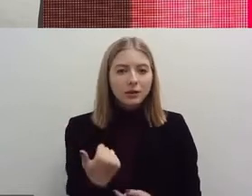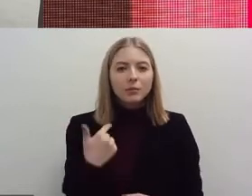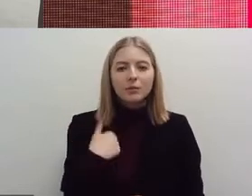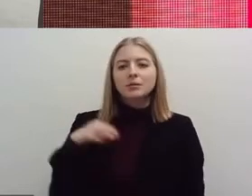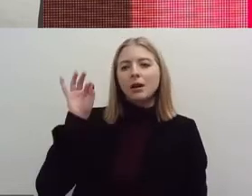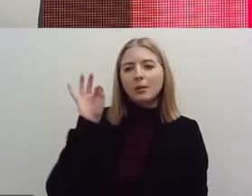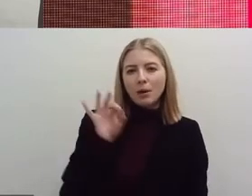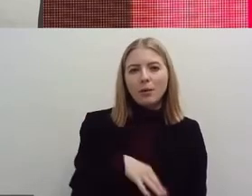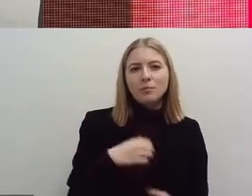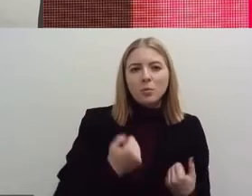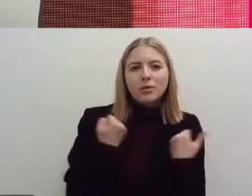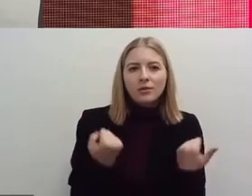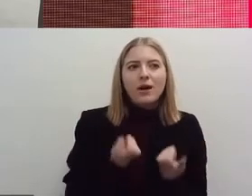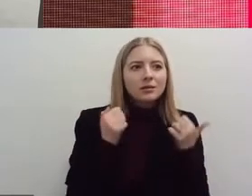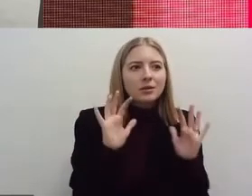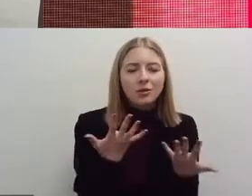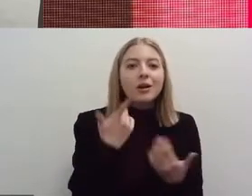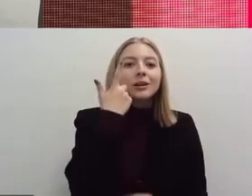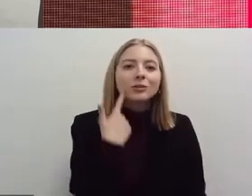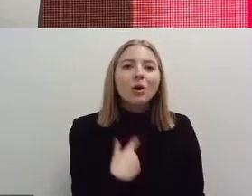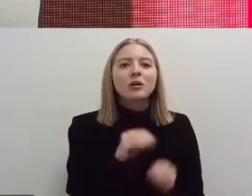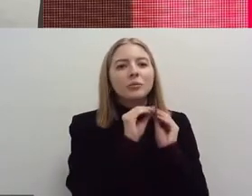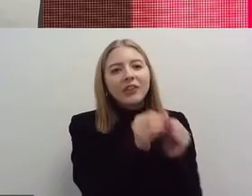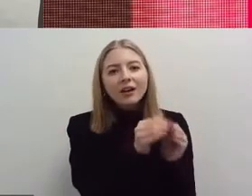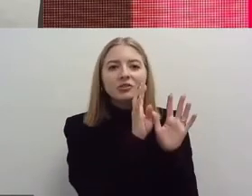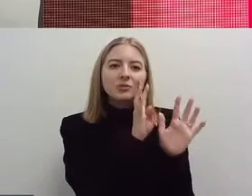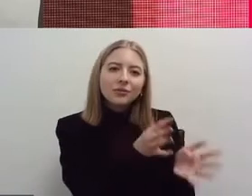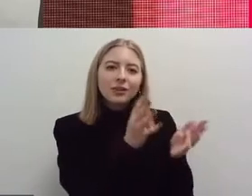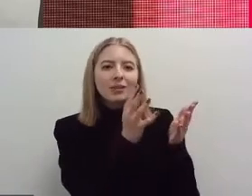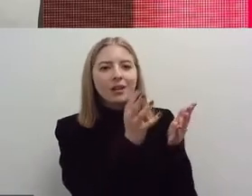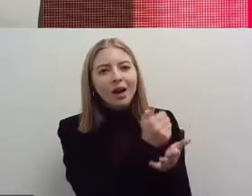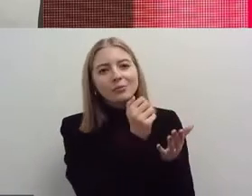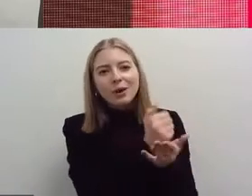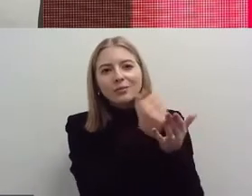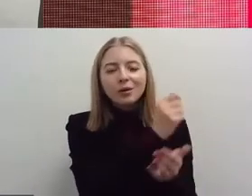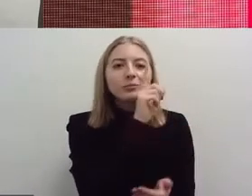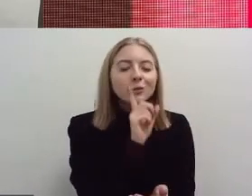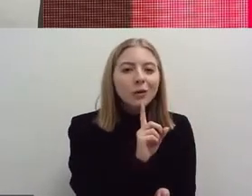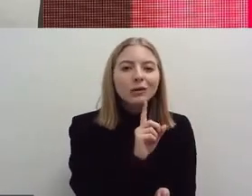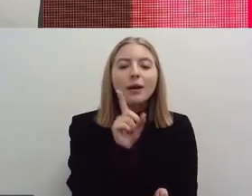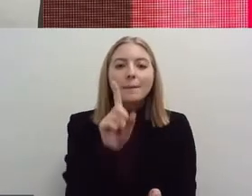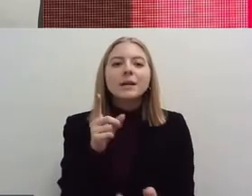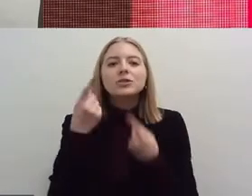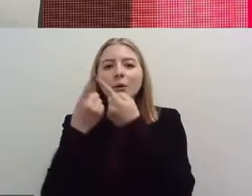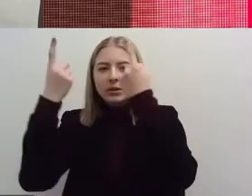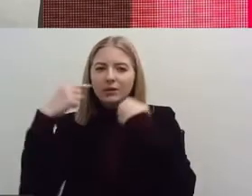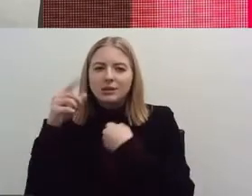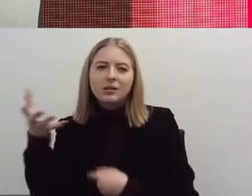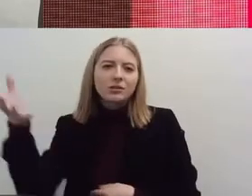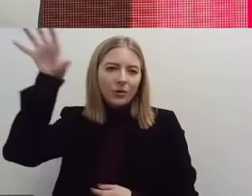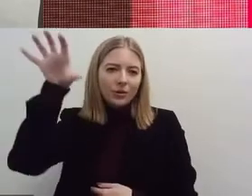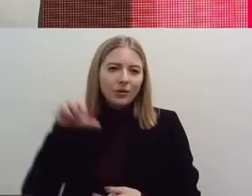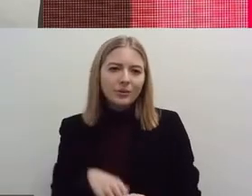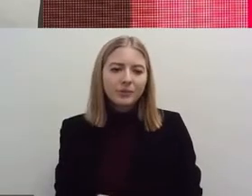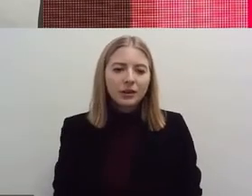to get to a better university or to, let's say, be valued better. But that's not the goal of schools. At least